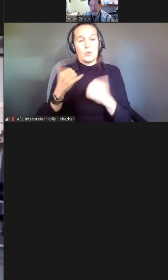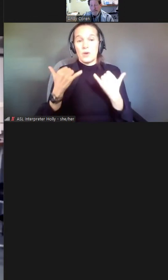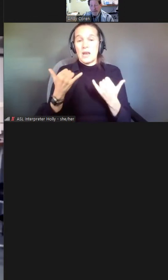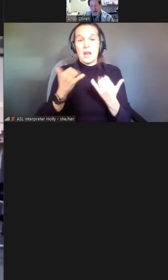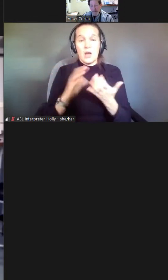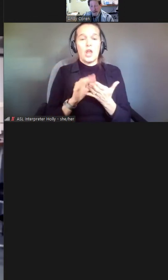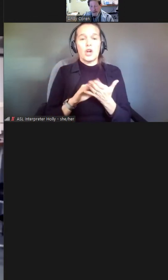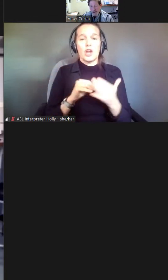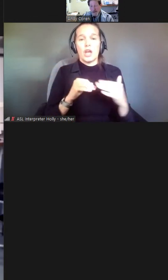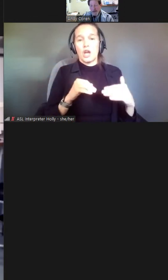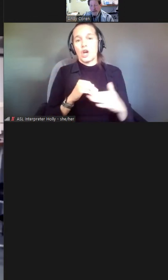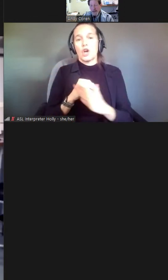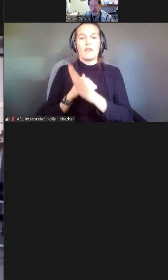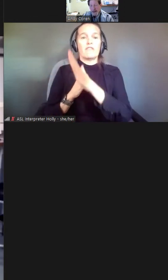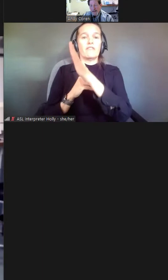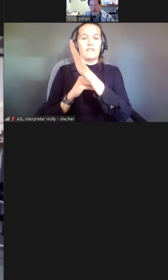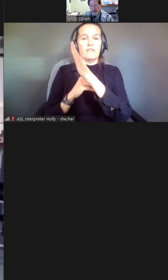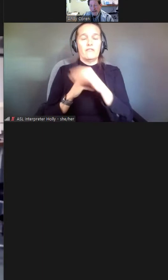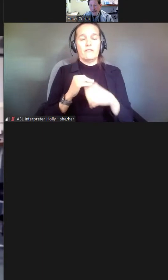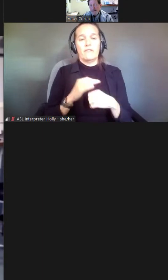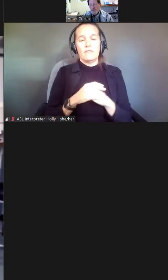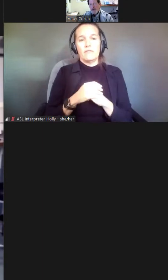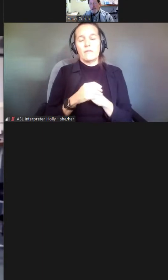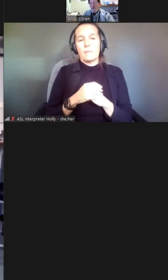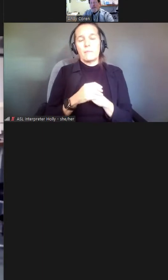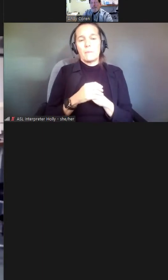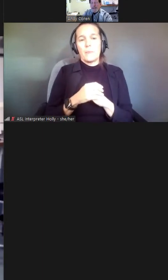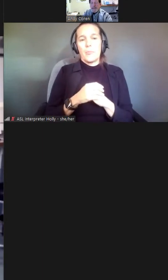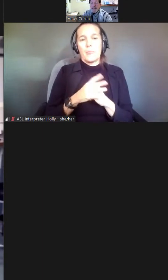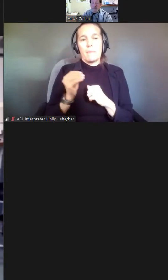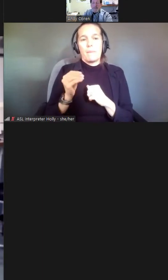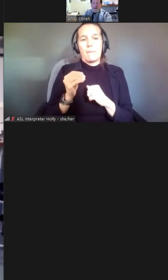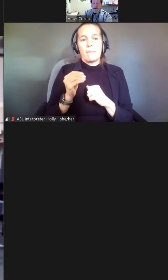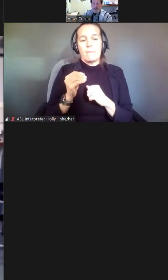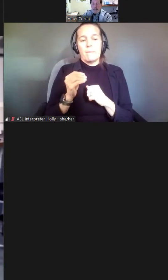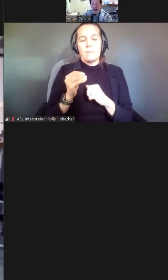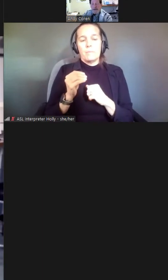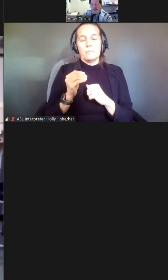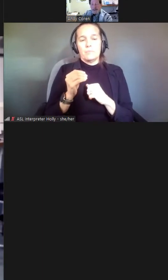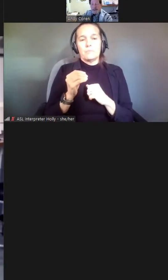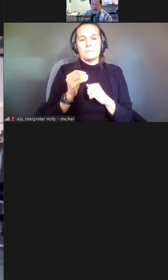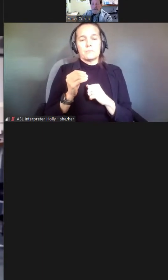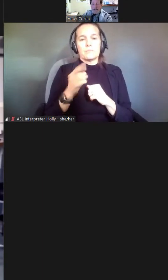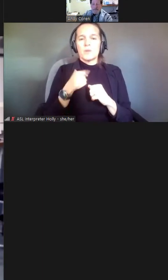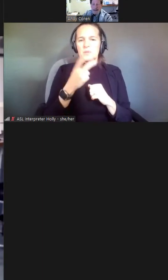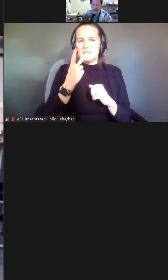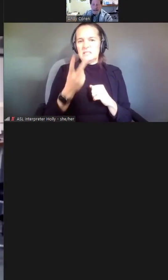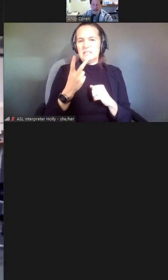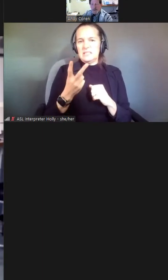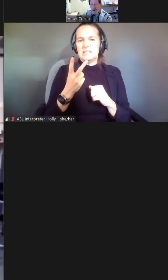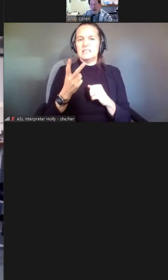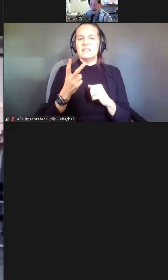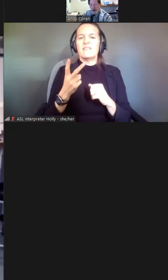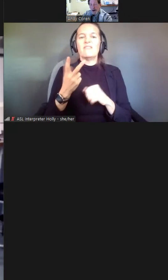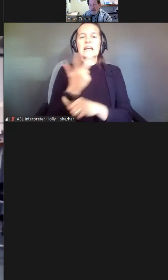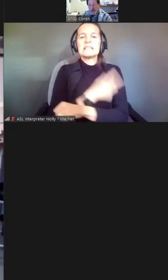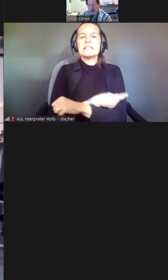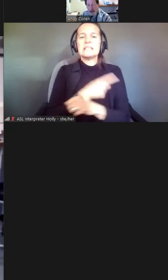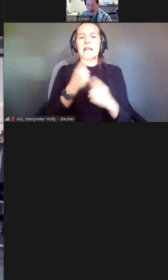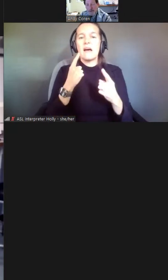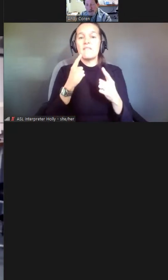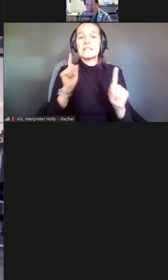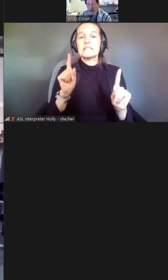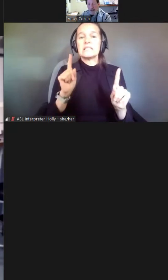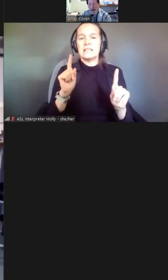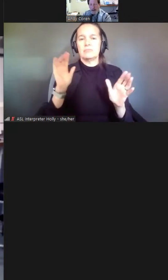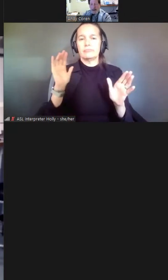curve about this. And we see some of the efficacy of the vaccines wearing off, and so there